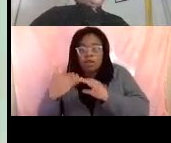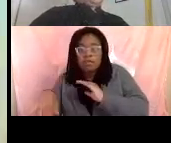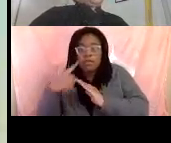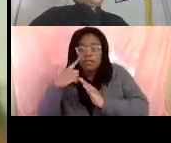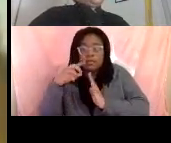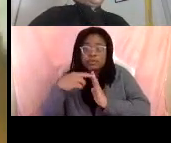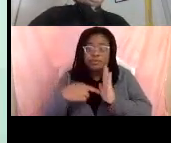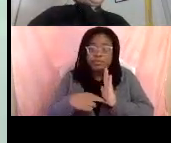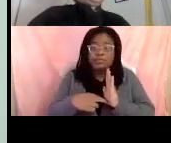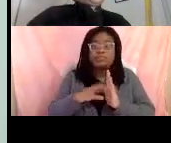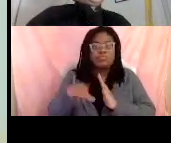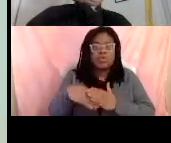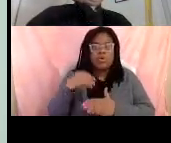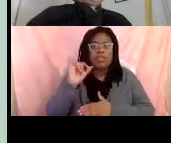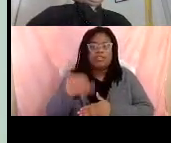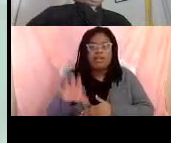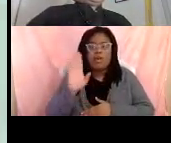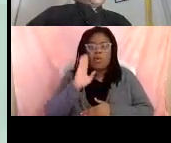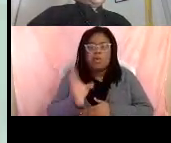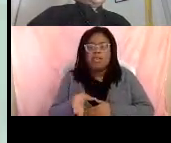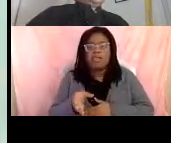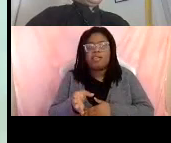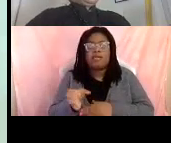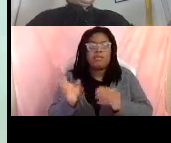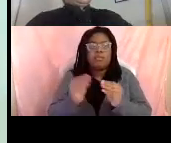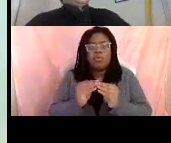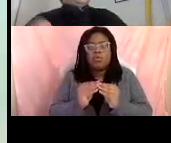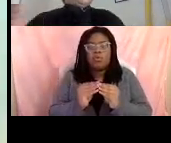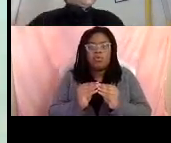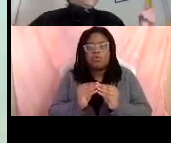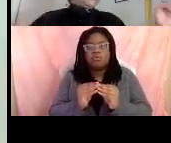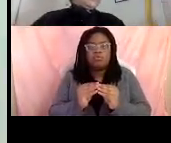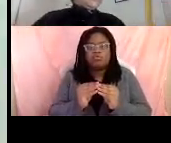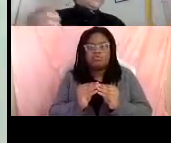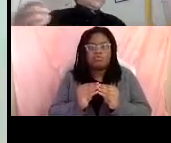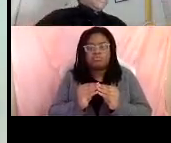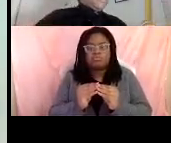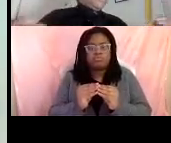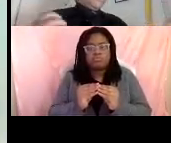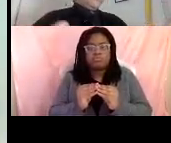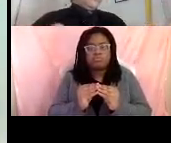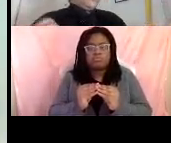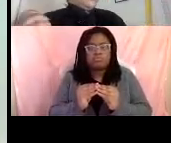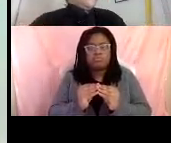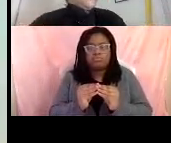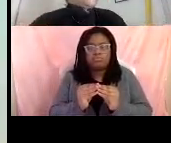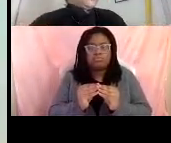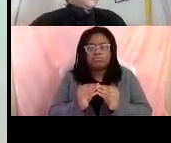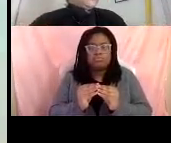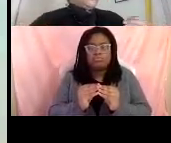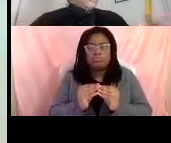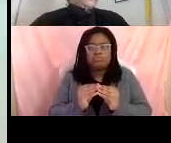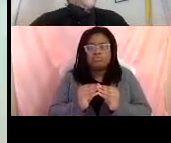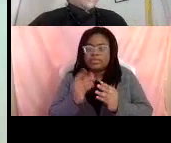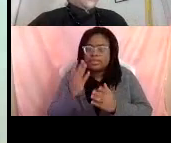that is an invitation to take the little glimpses that you felt